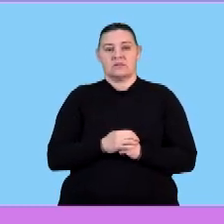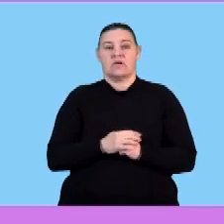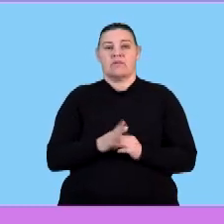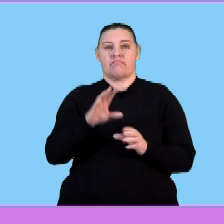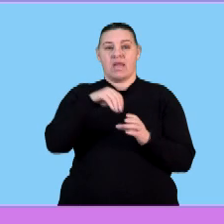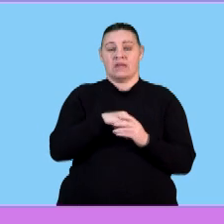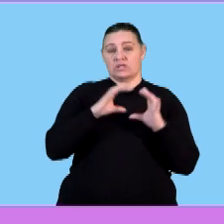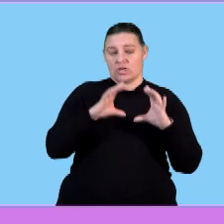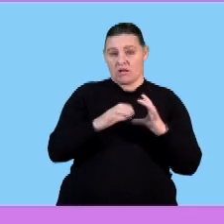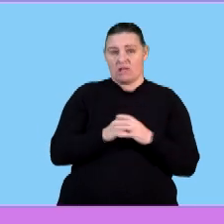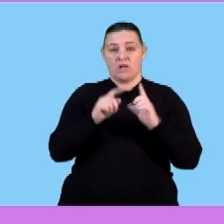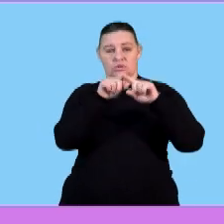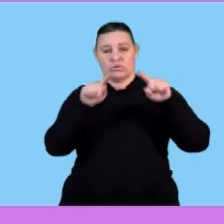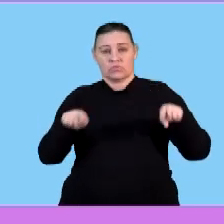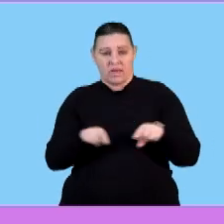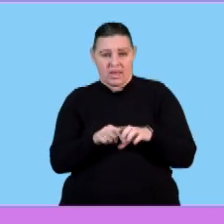a circle,